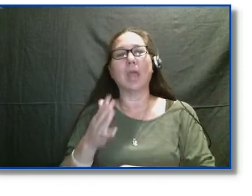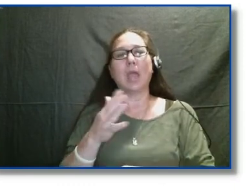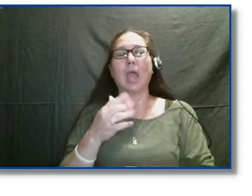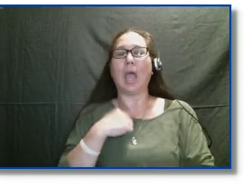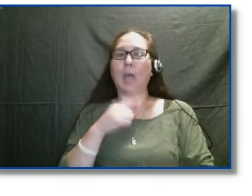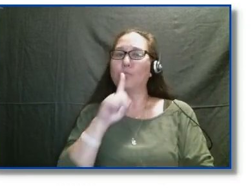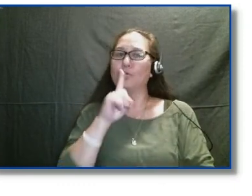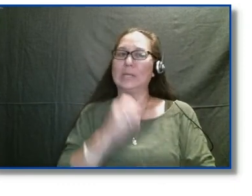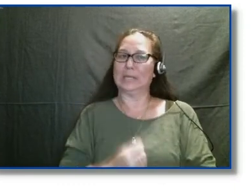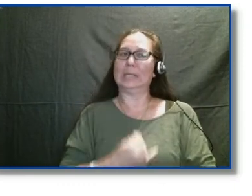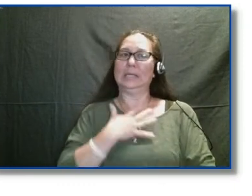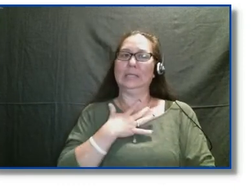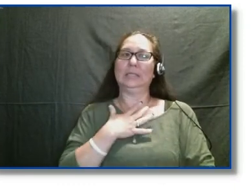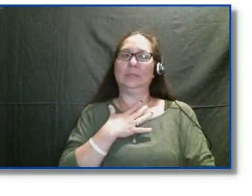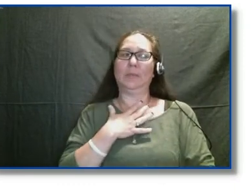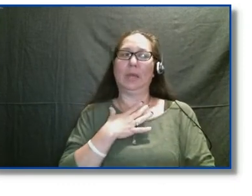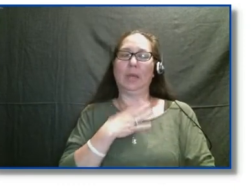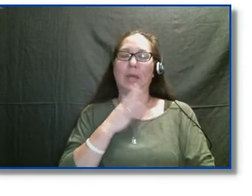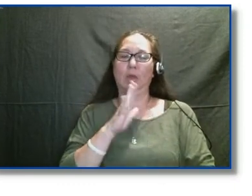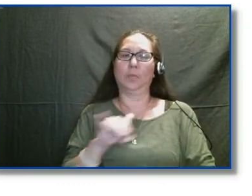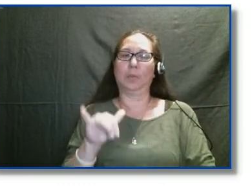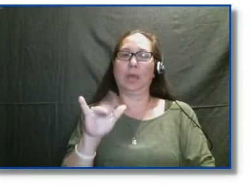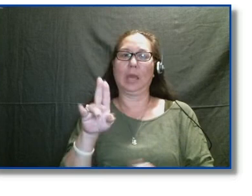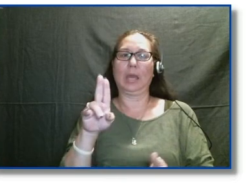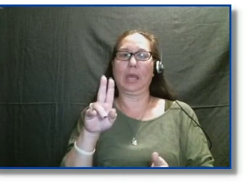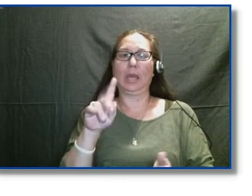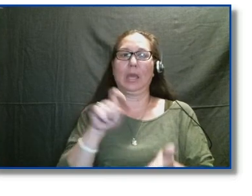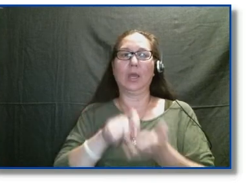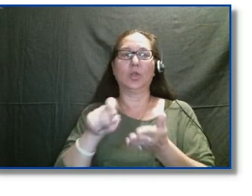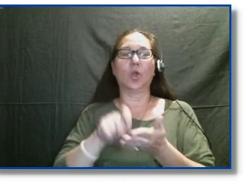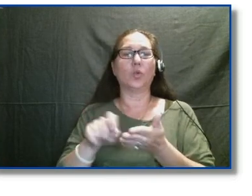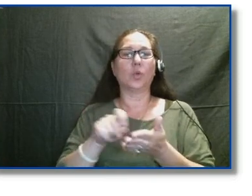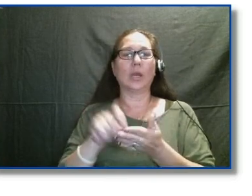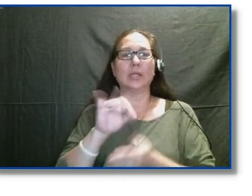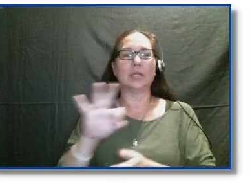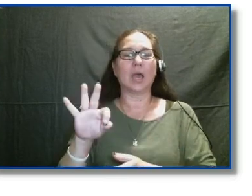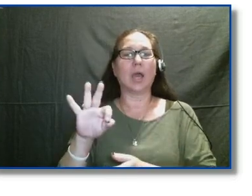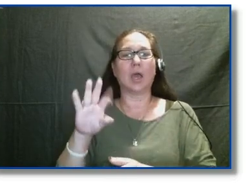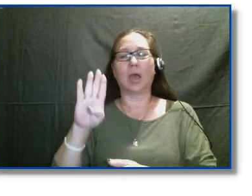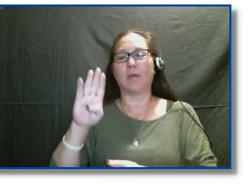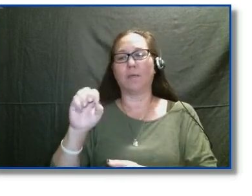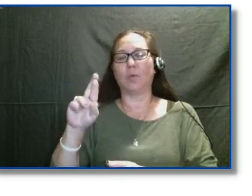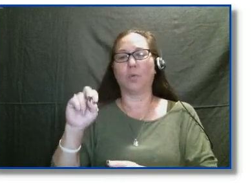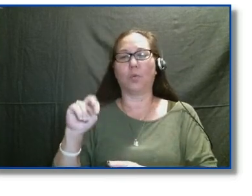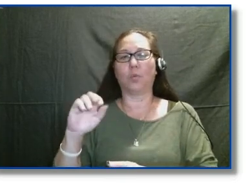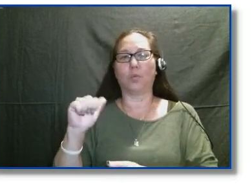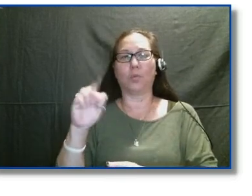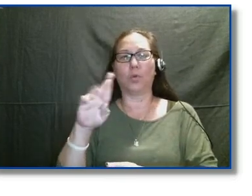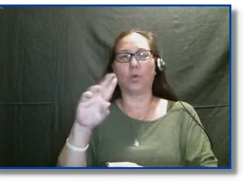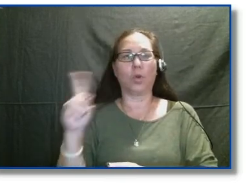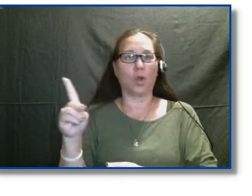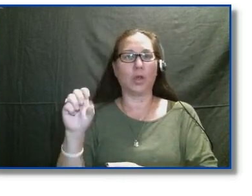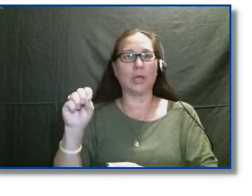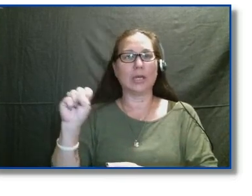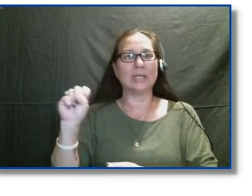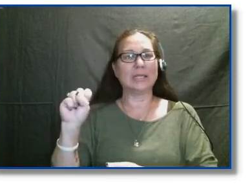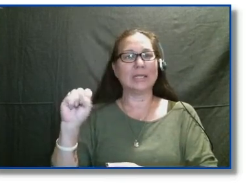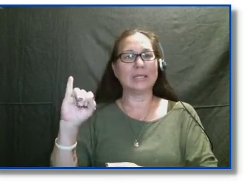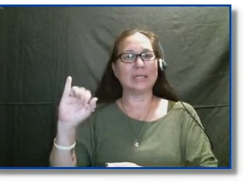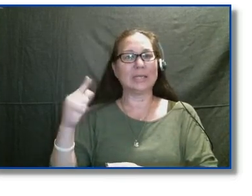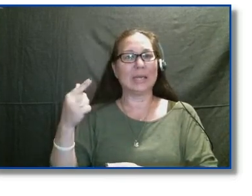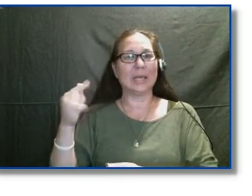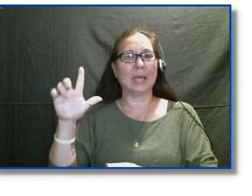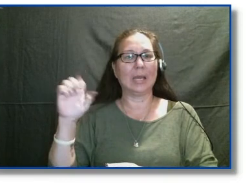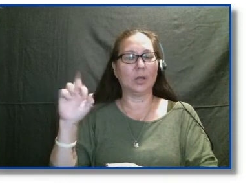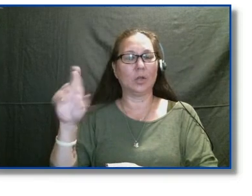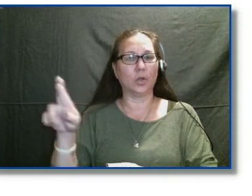the writings of Bernard Stiegler and Yuk Hui, who have thought about